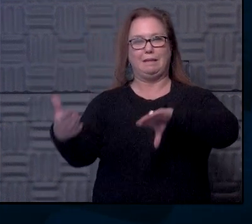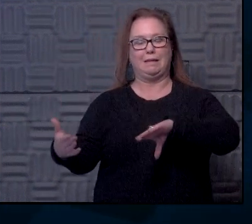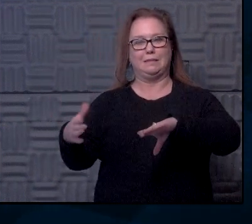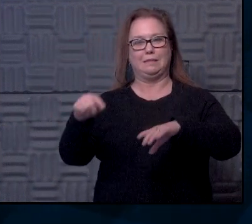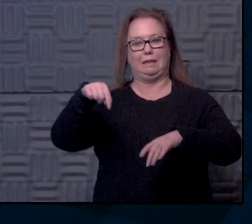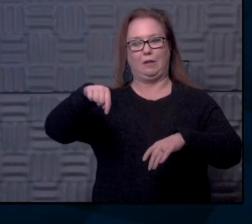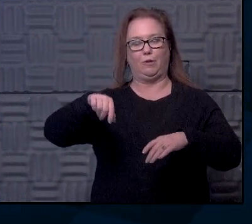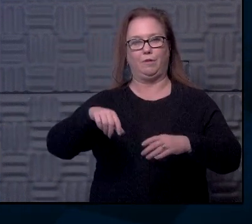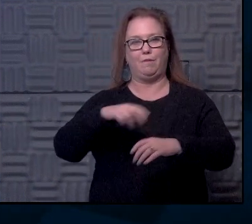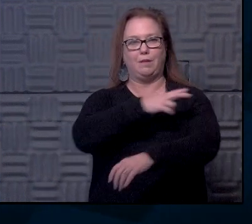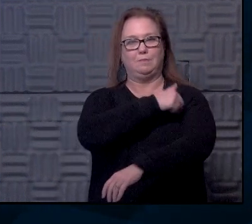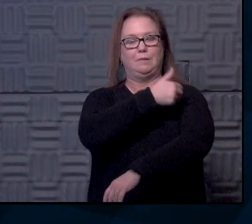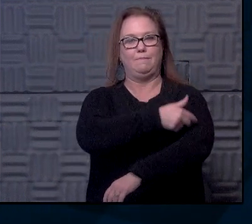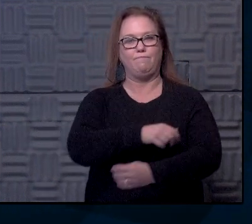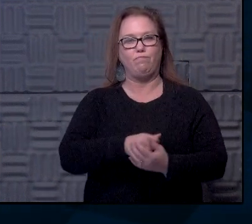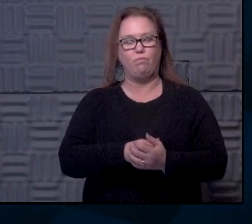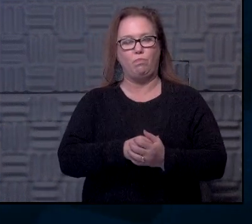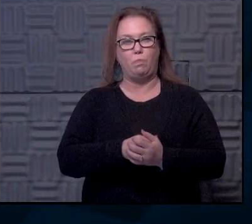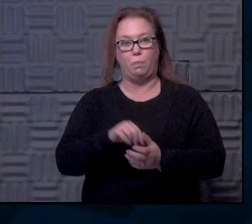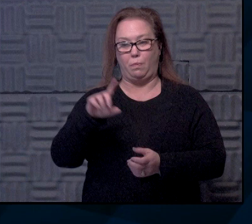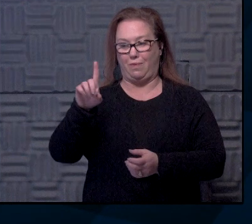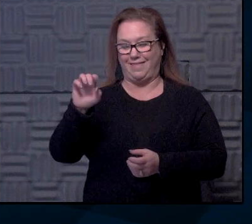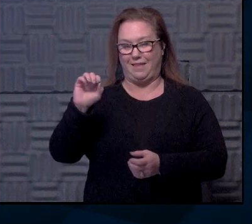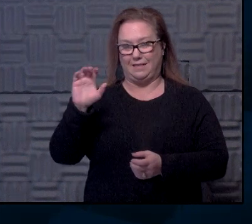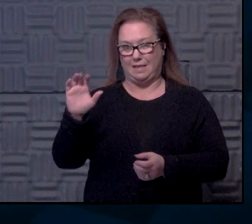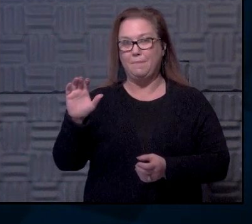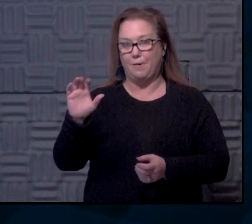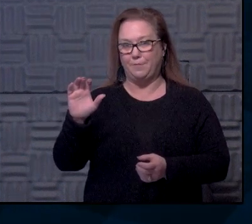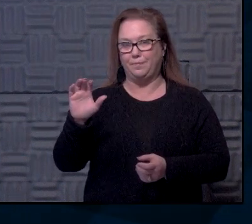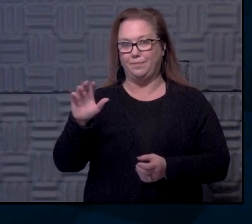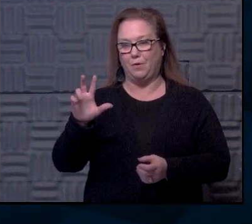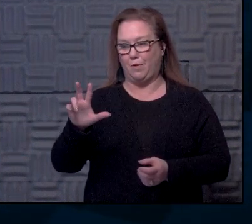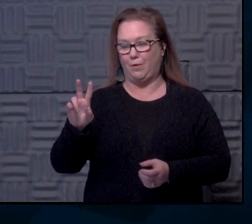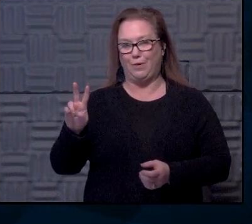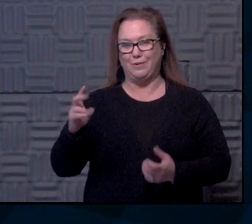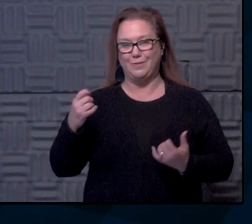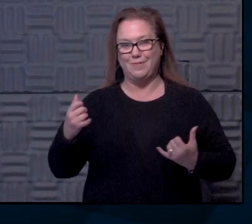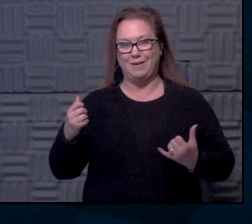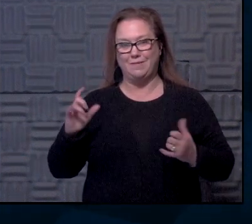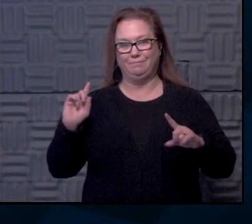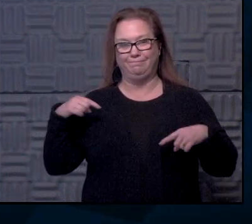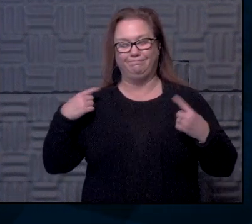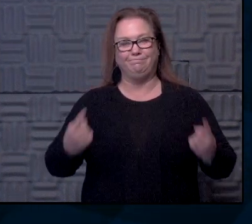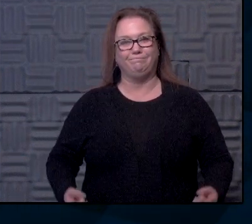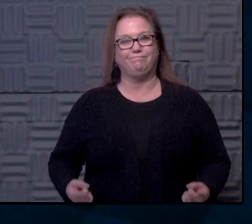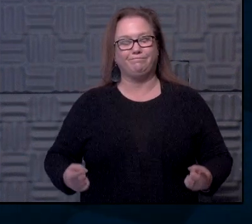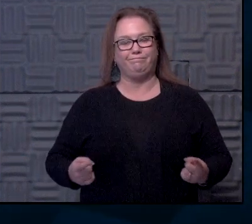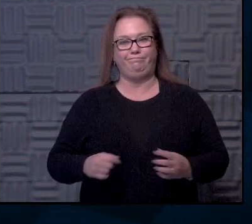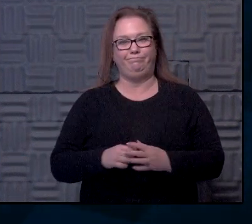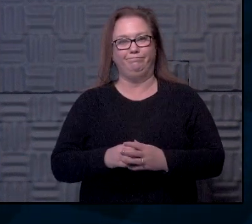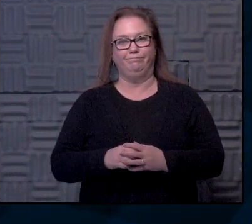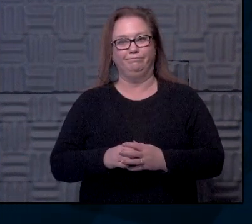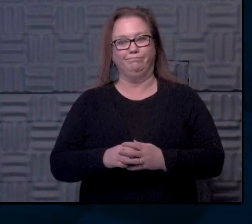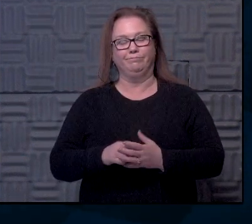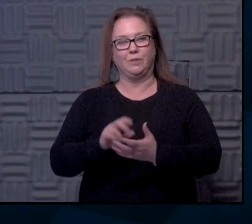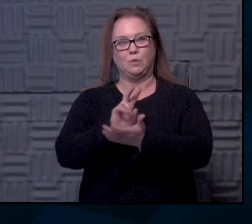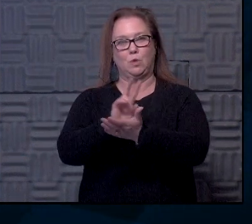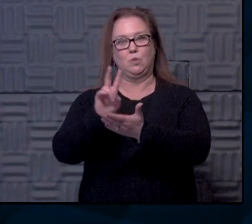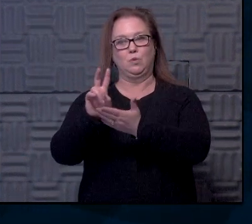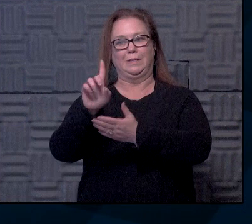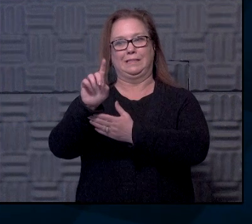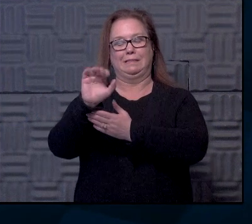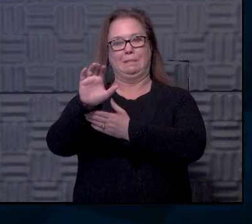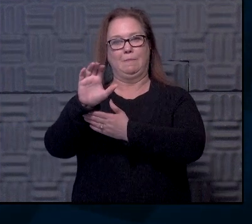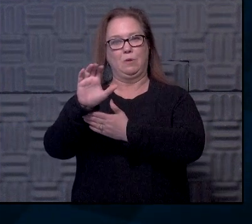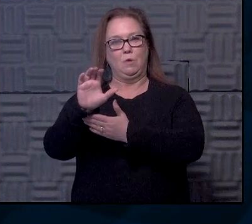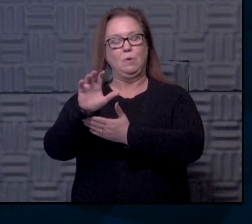hospital. December, though, however, we're already at 32. So just over halfway through the month